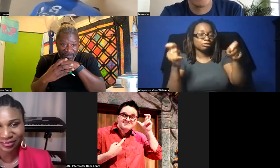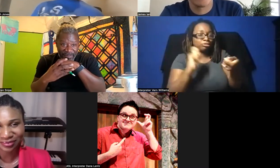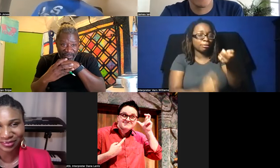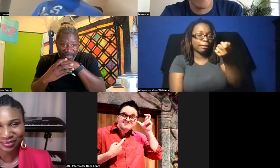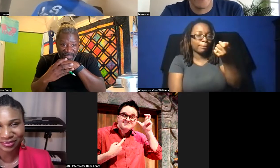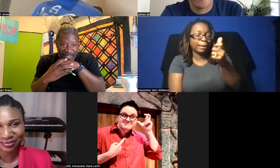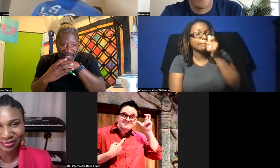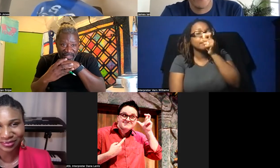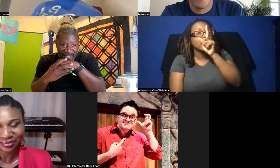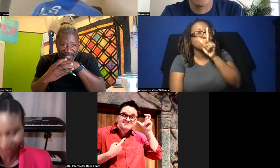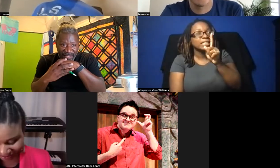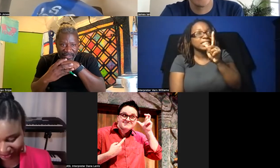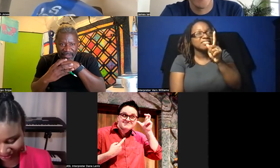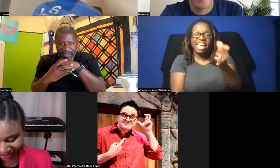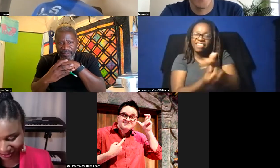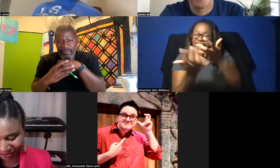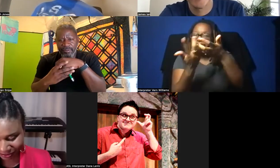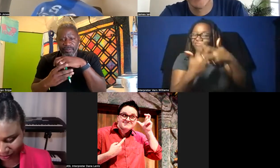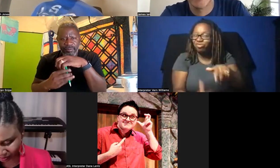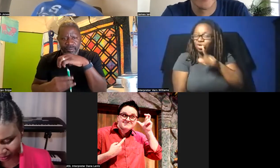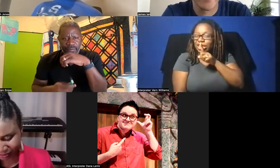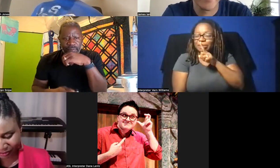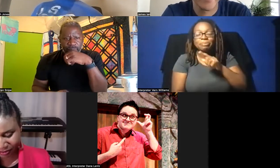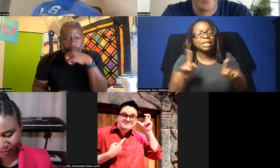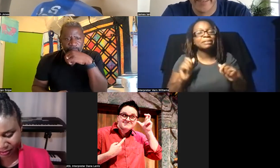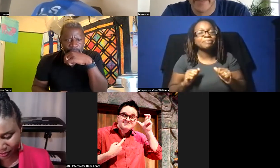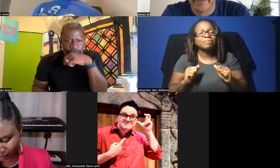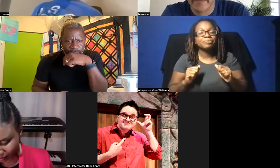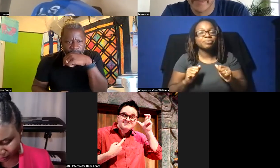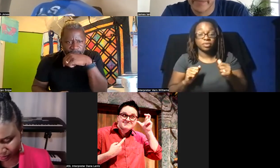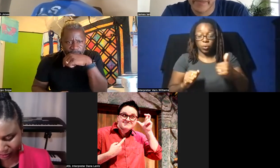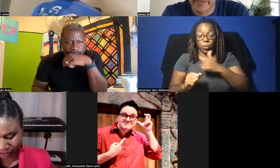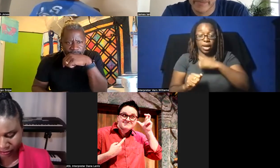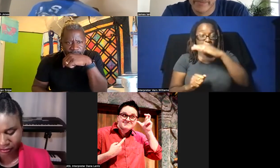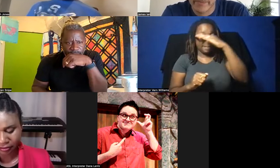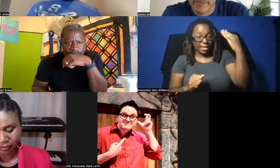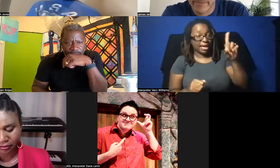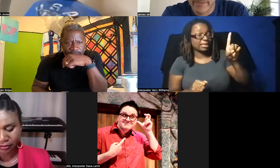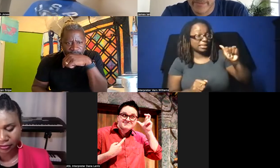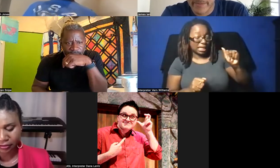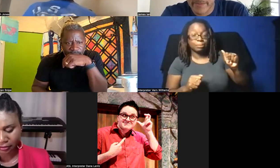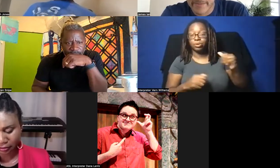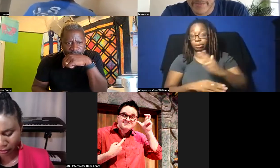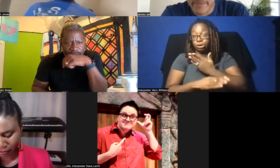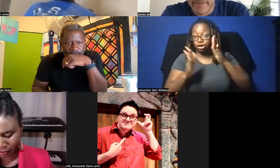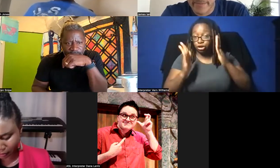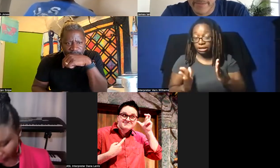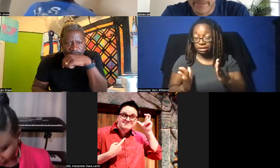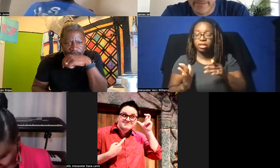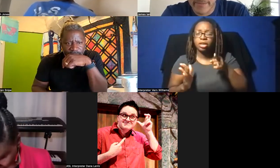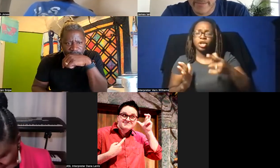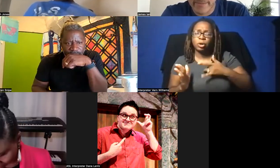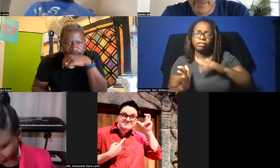because everything's connected. So as Black disabled musicians, do you feel like your